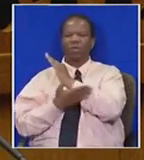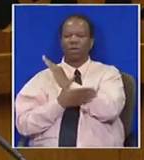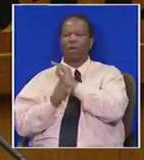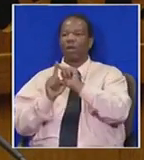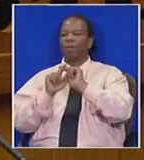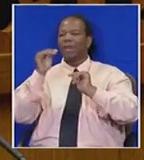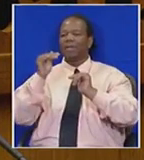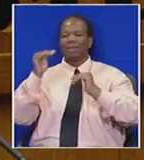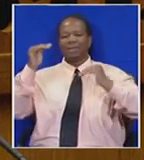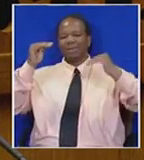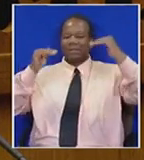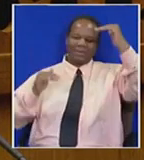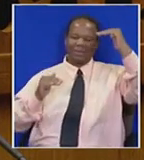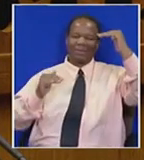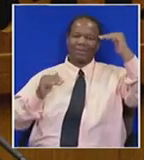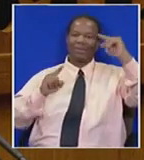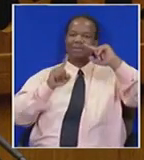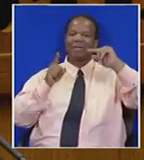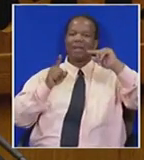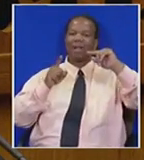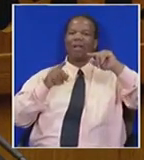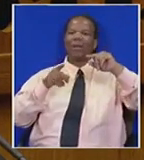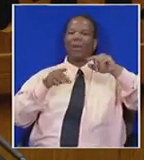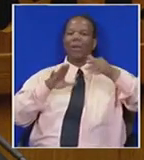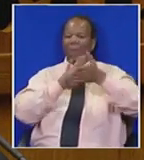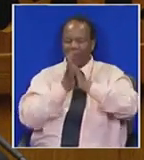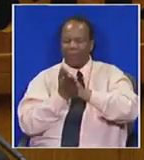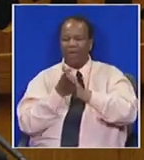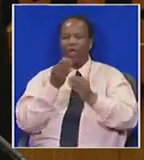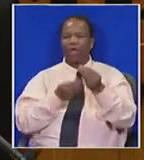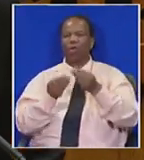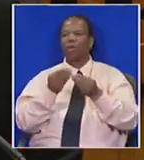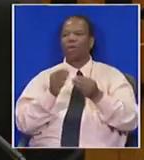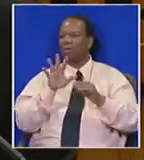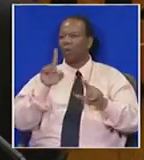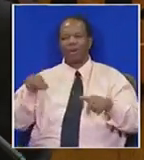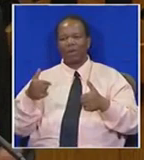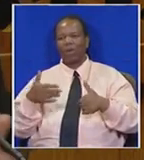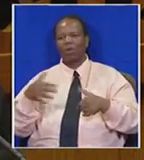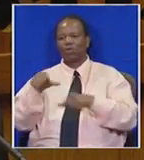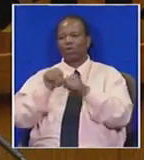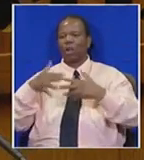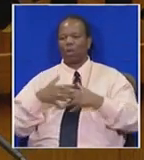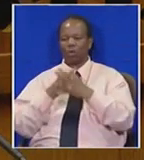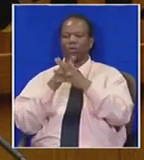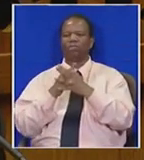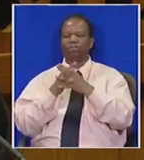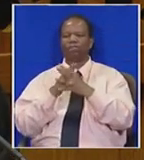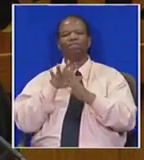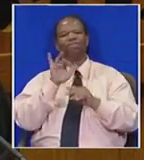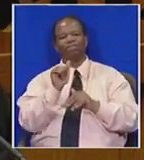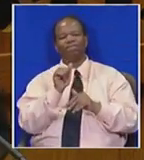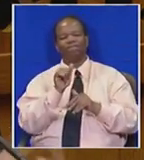inequality is damaging to the economy and toxic to social cohesion. To address this, President Ramaphosa's